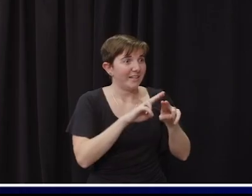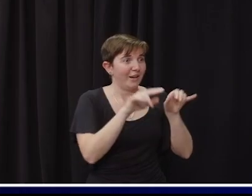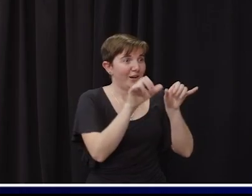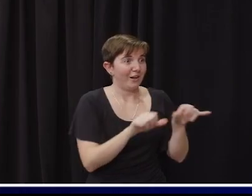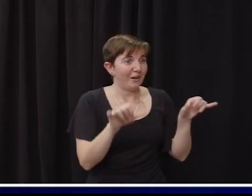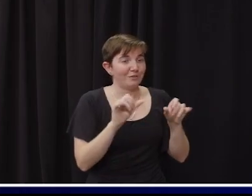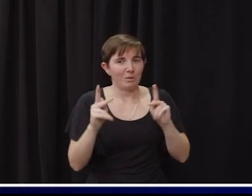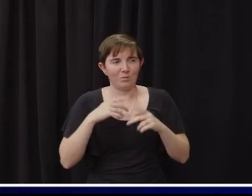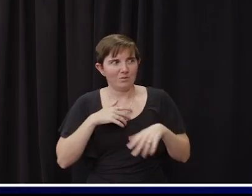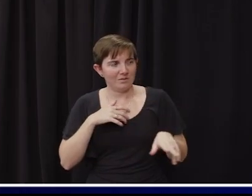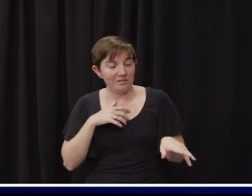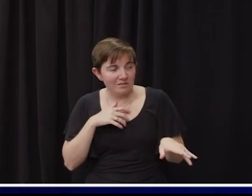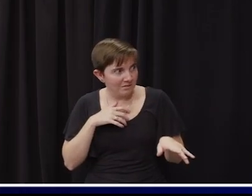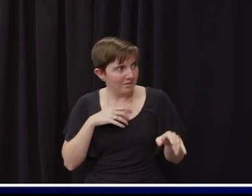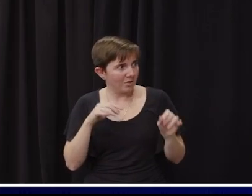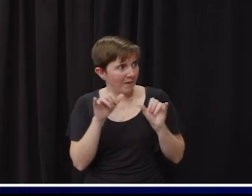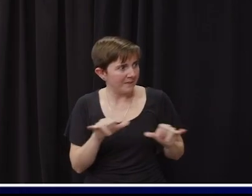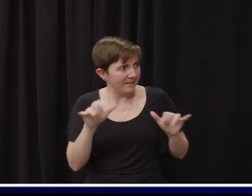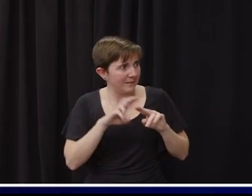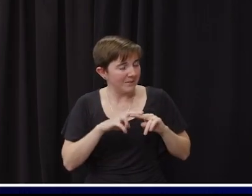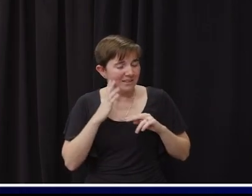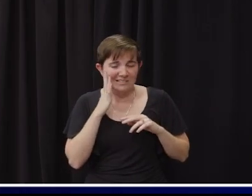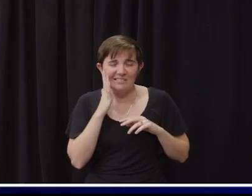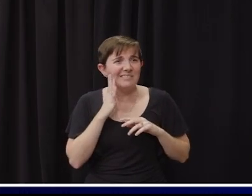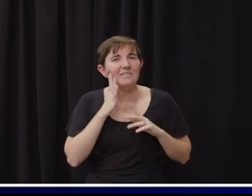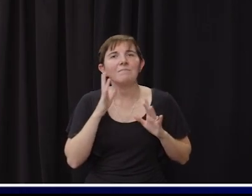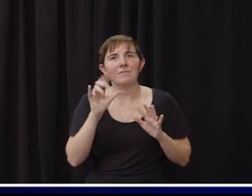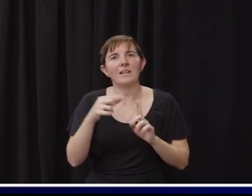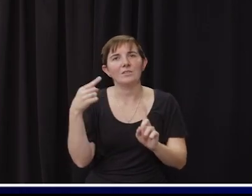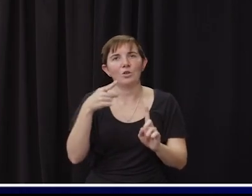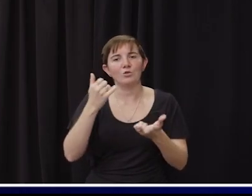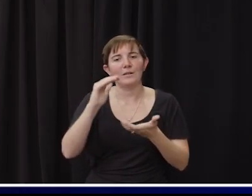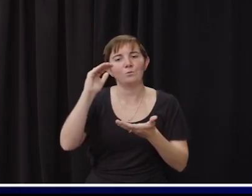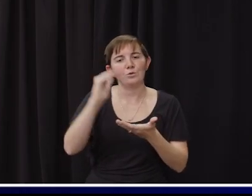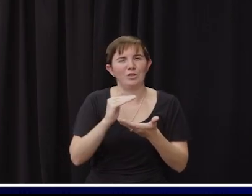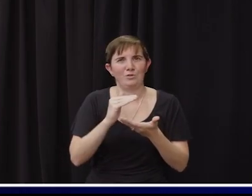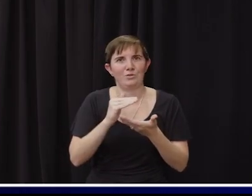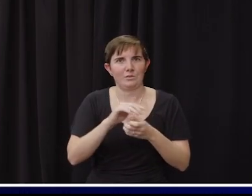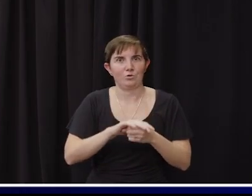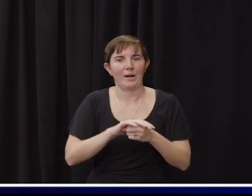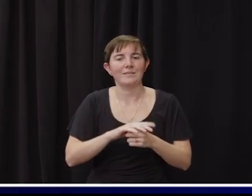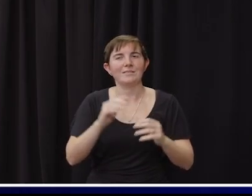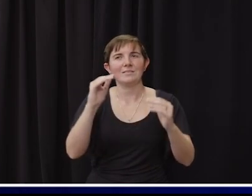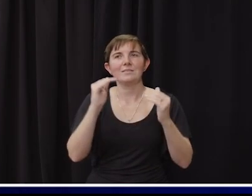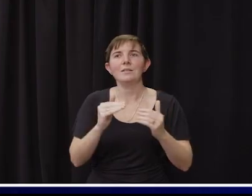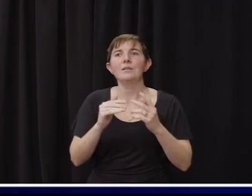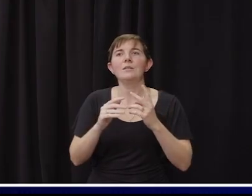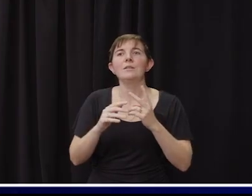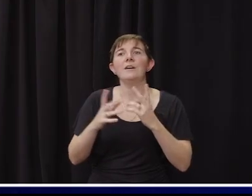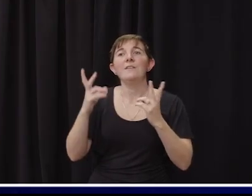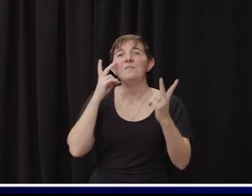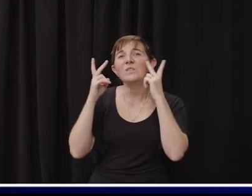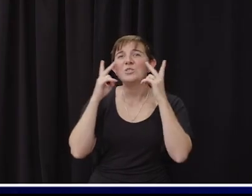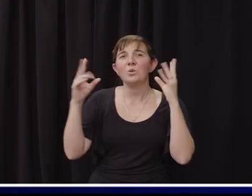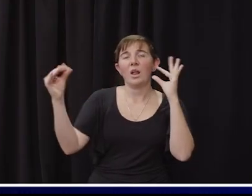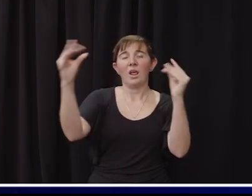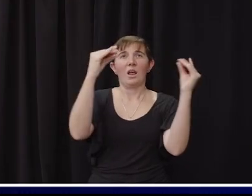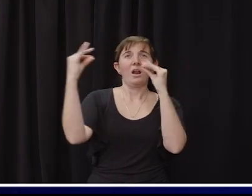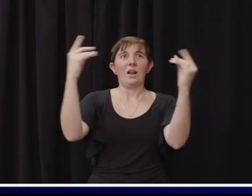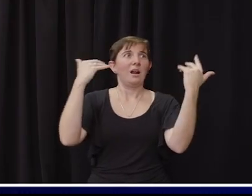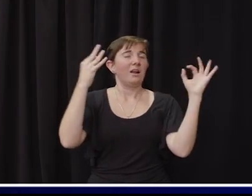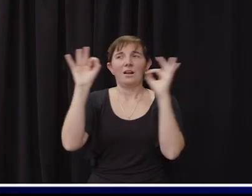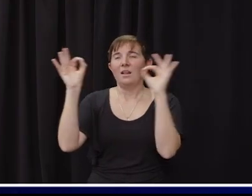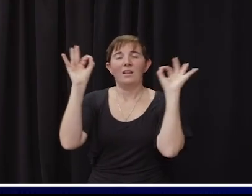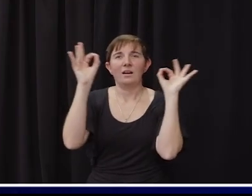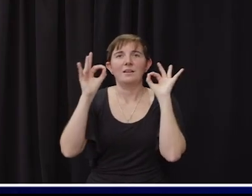resulting in stress. It's kind of the goal there. Reduced visual clutter. There's already a lot of things that people need to